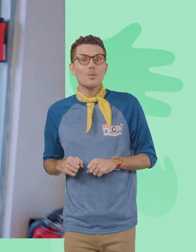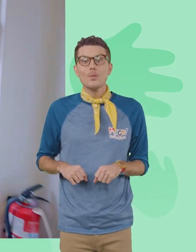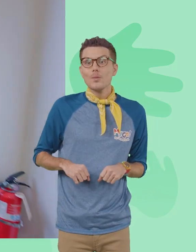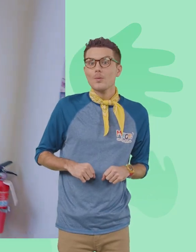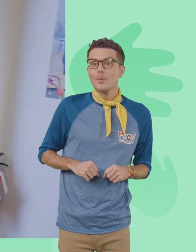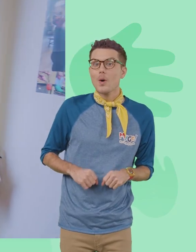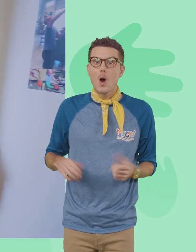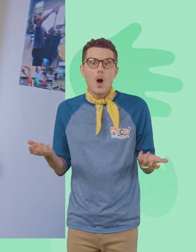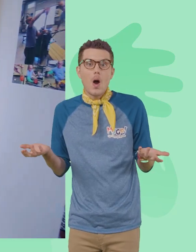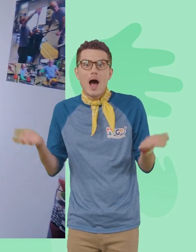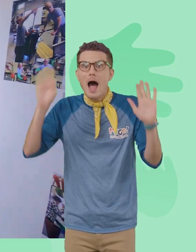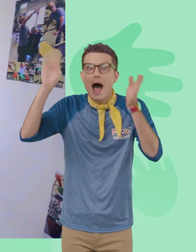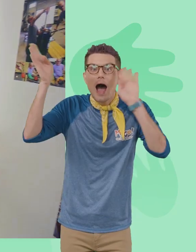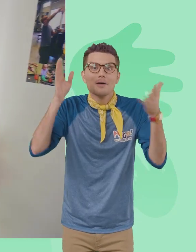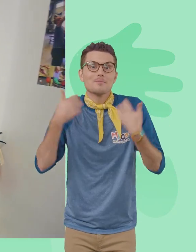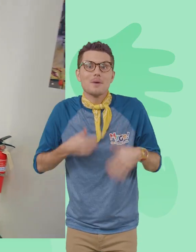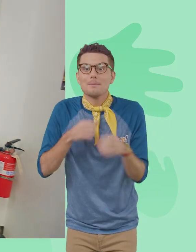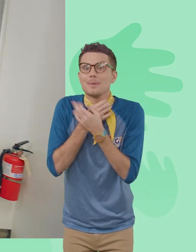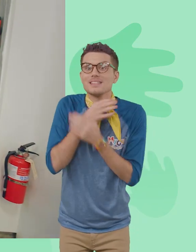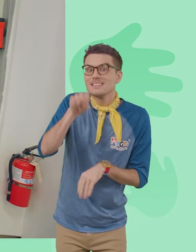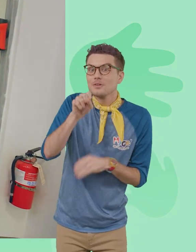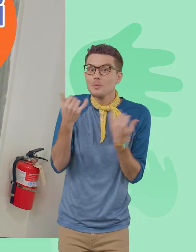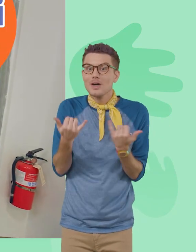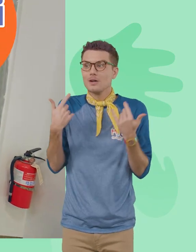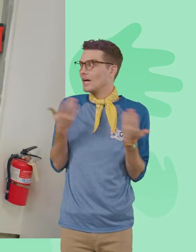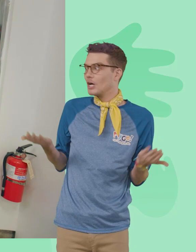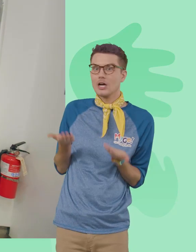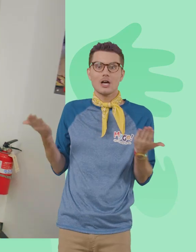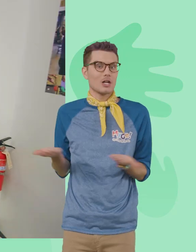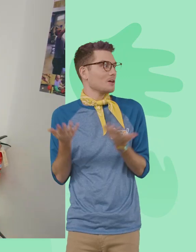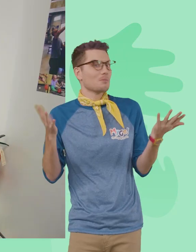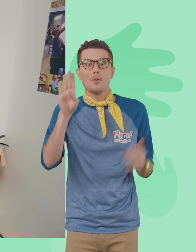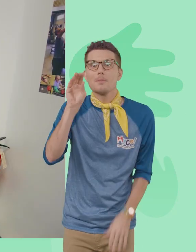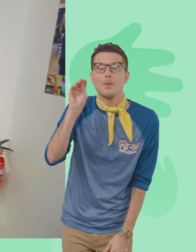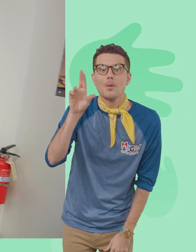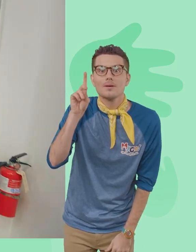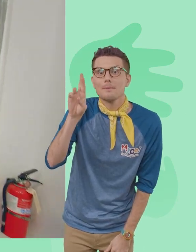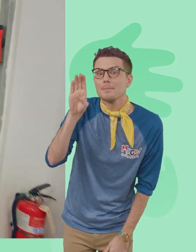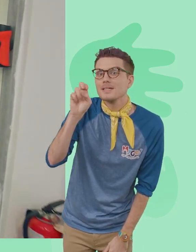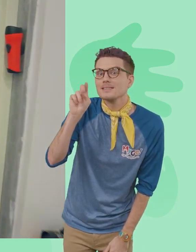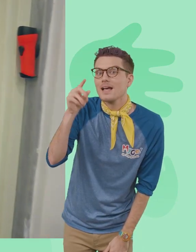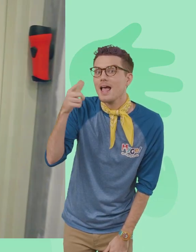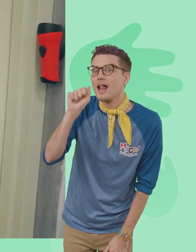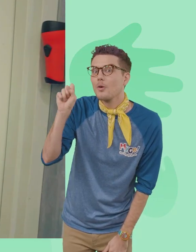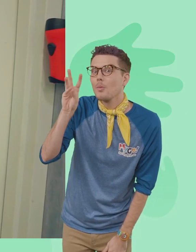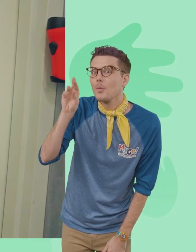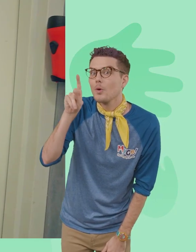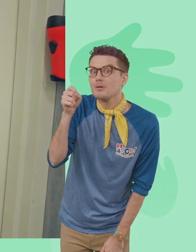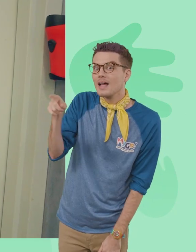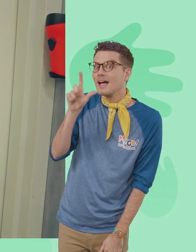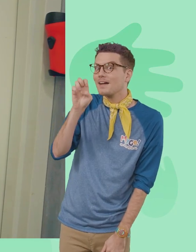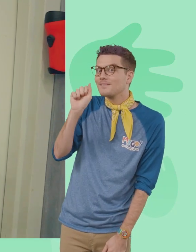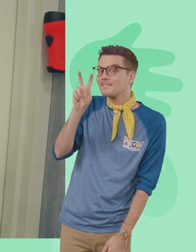Hello! Hey! It's me, Flippy! Yeah, today we're at Boulder Bend